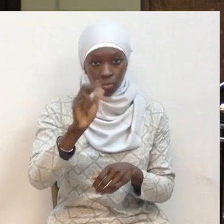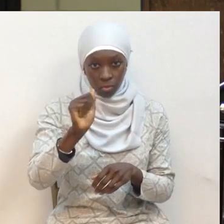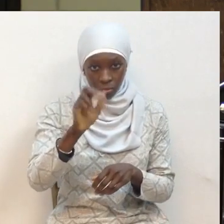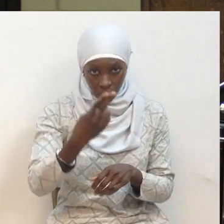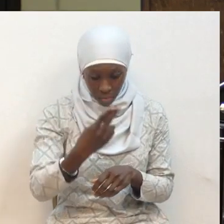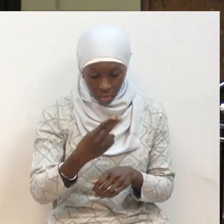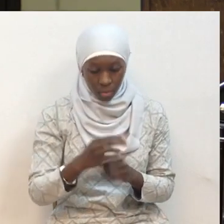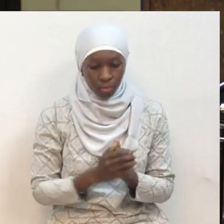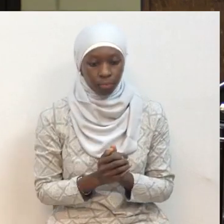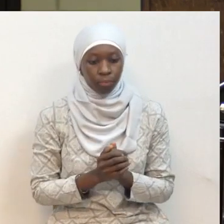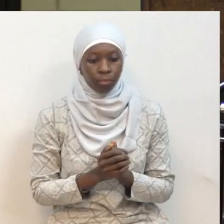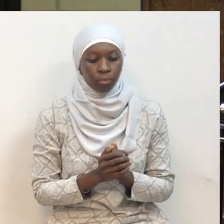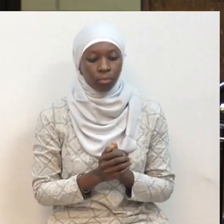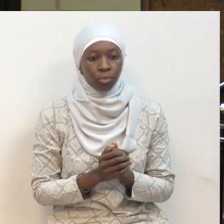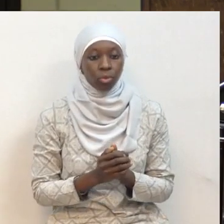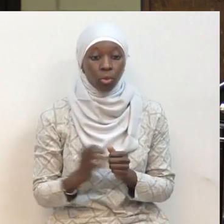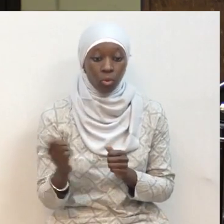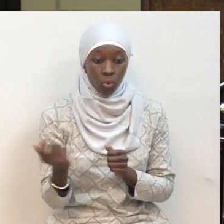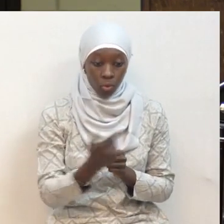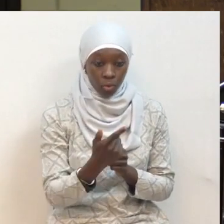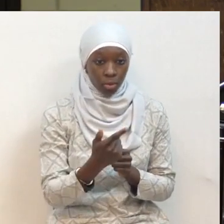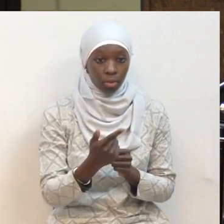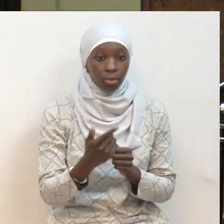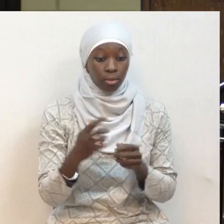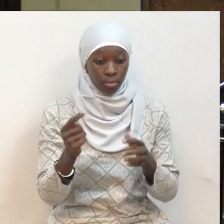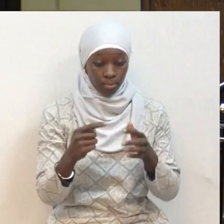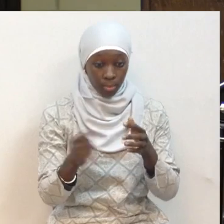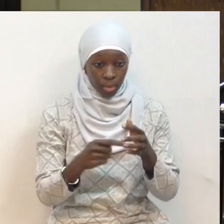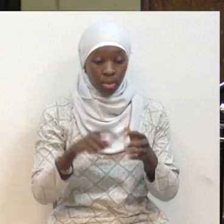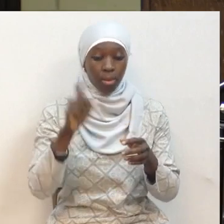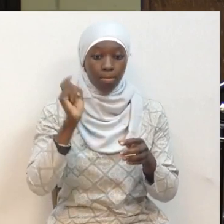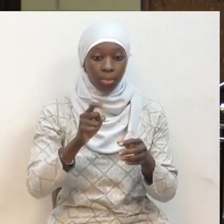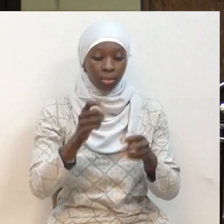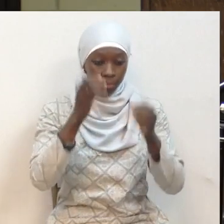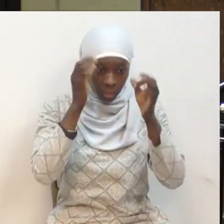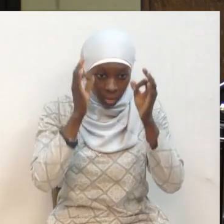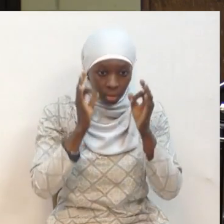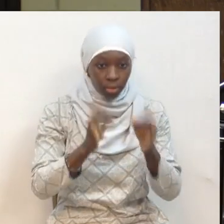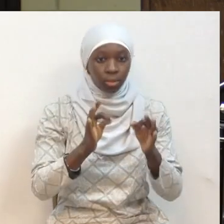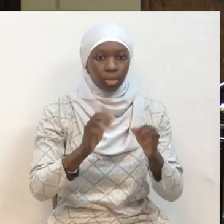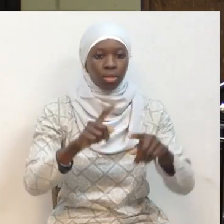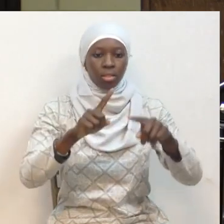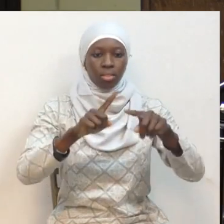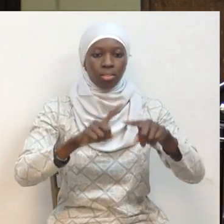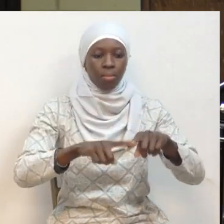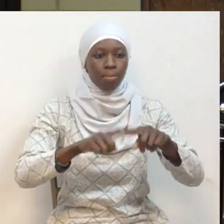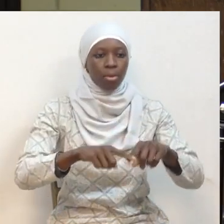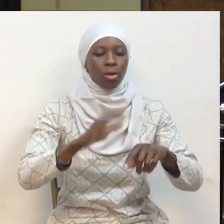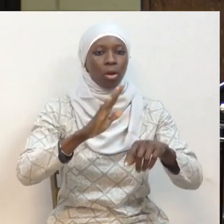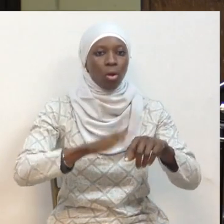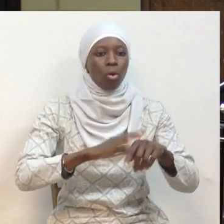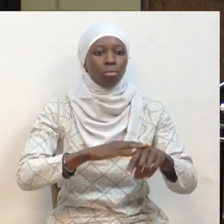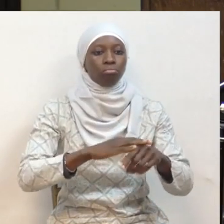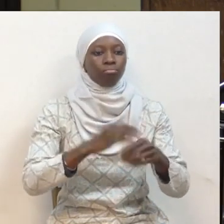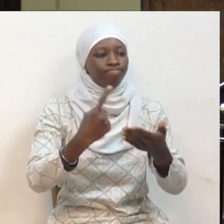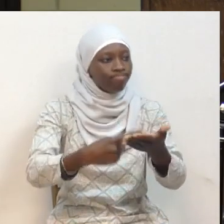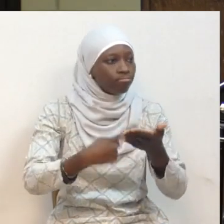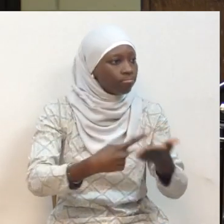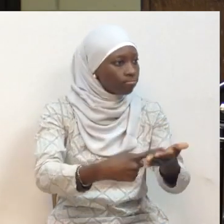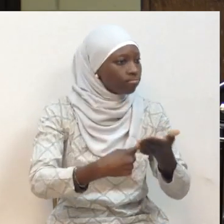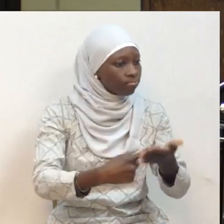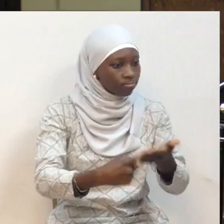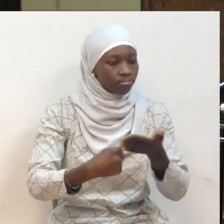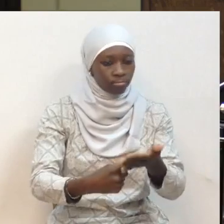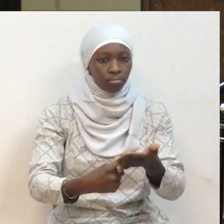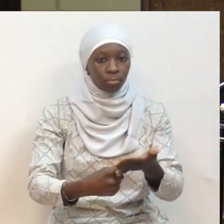matter ought to be decided based on consultation. Consultation means